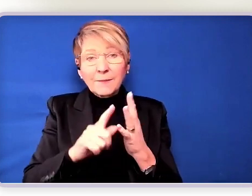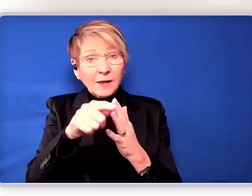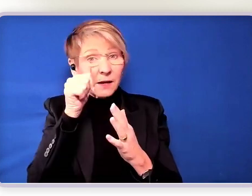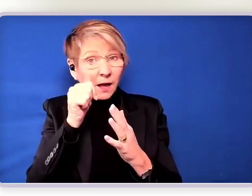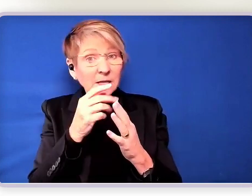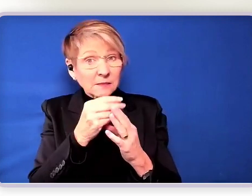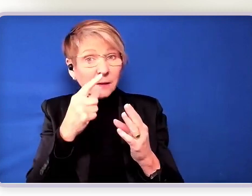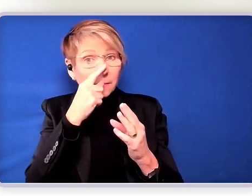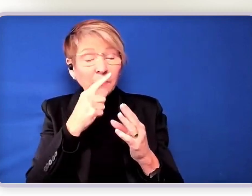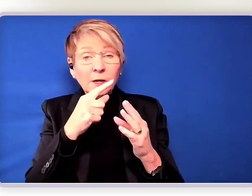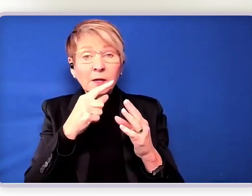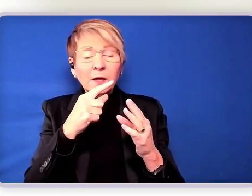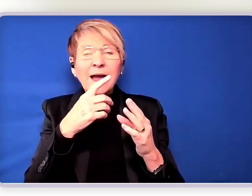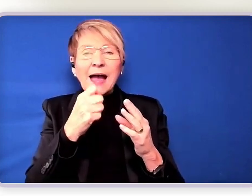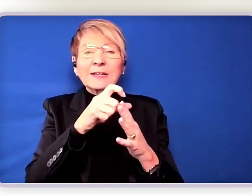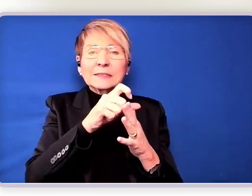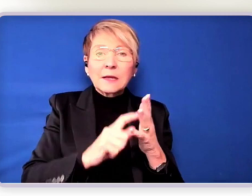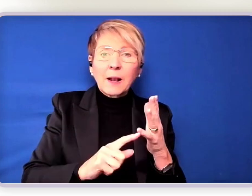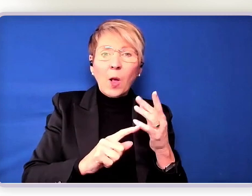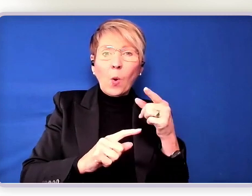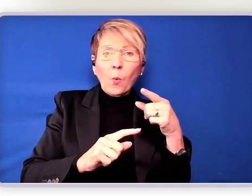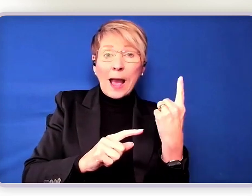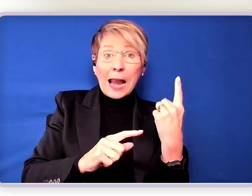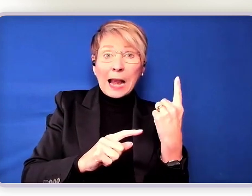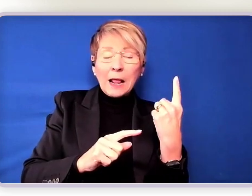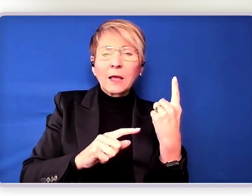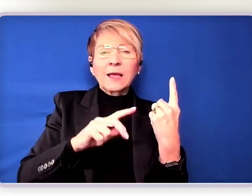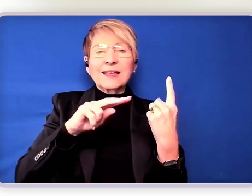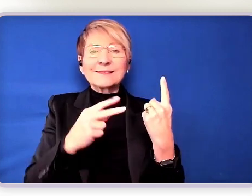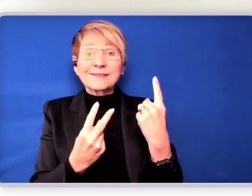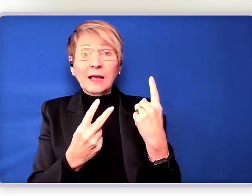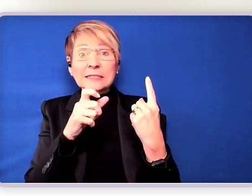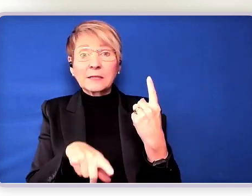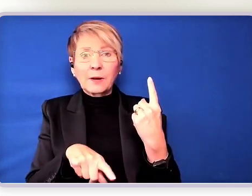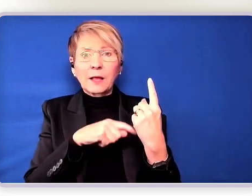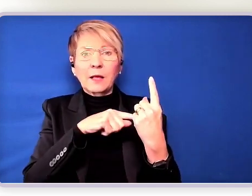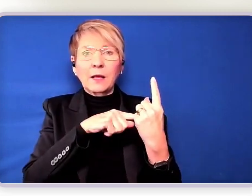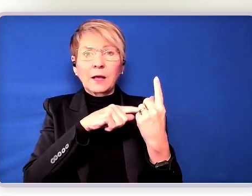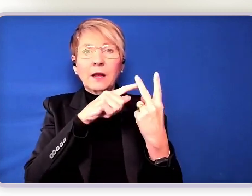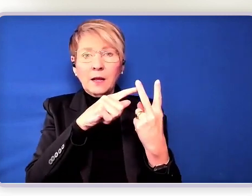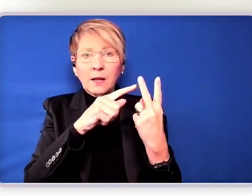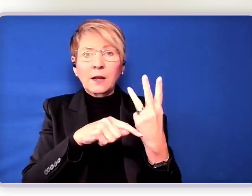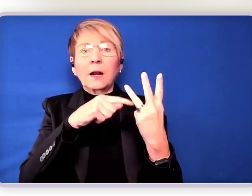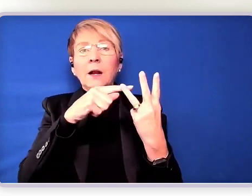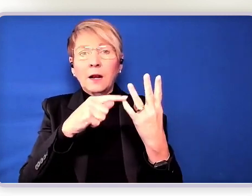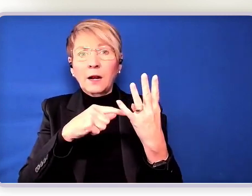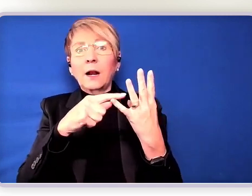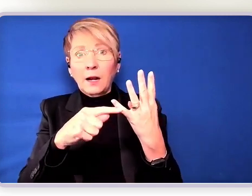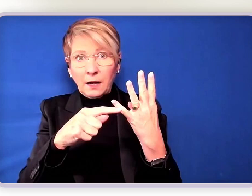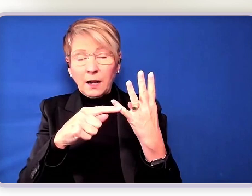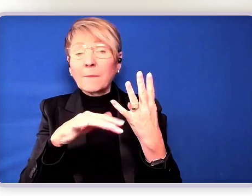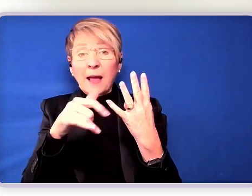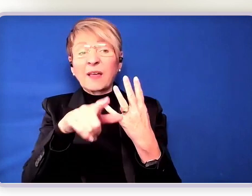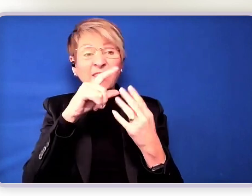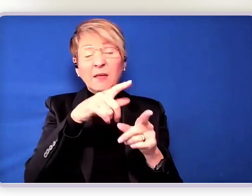be discriminated upon the basis of a particular disability, not the other. So, for example, your